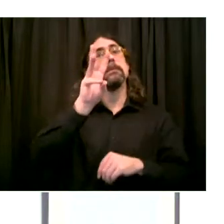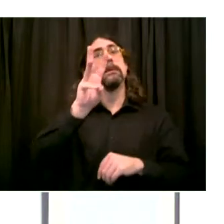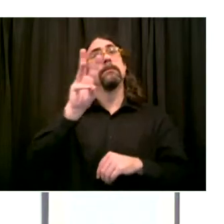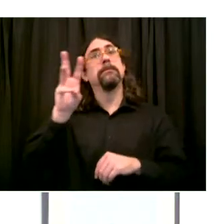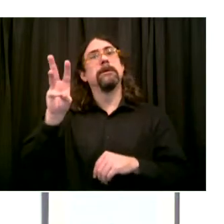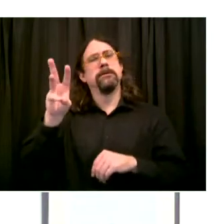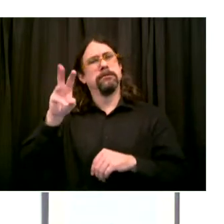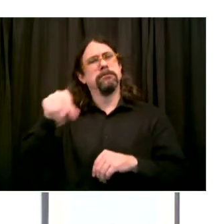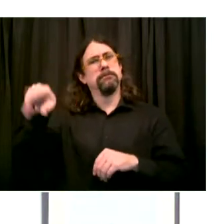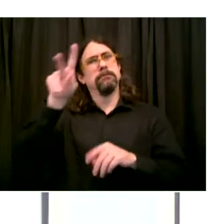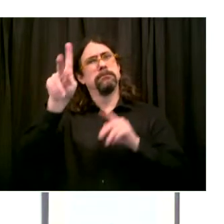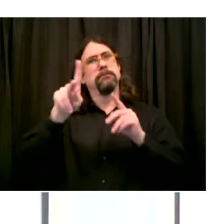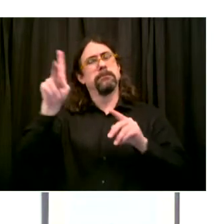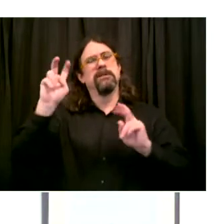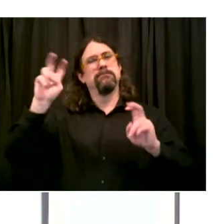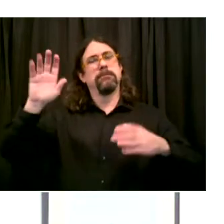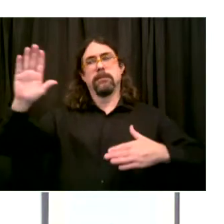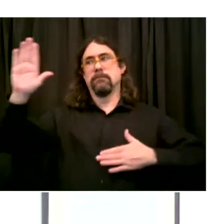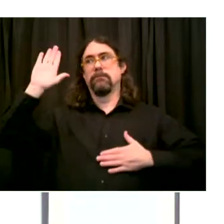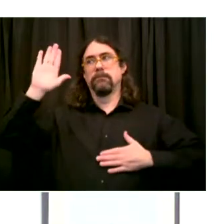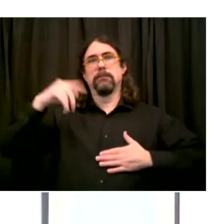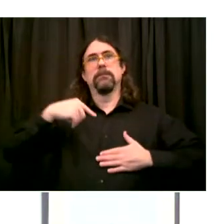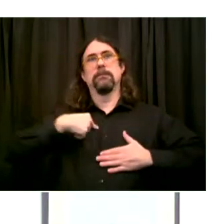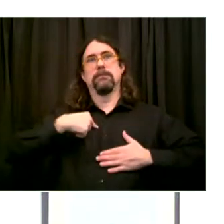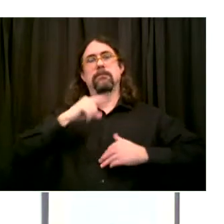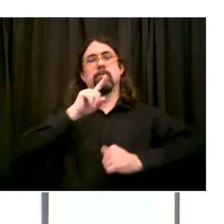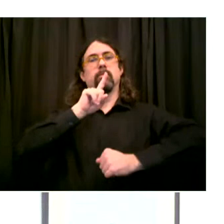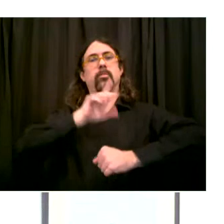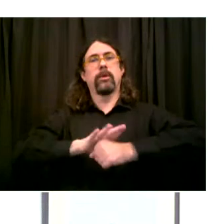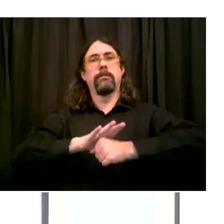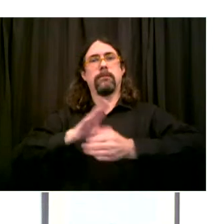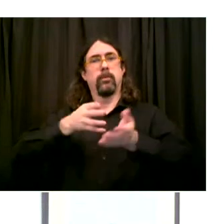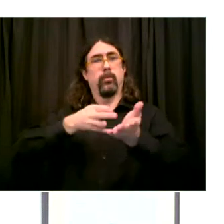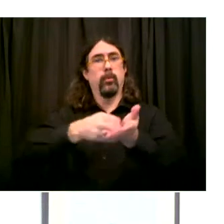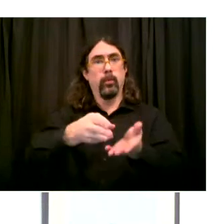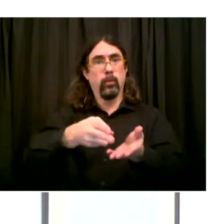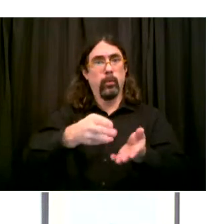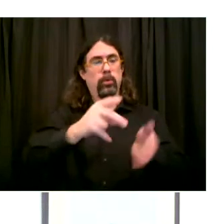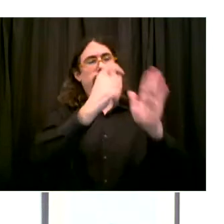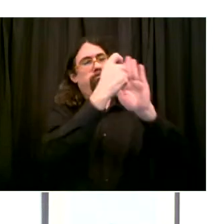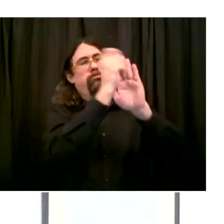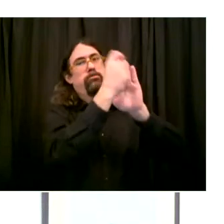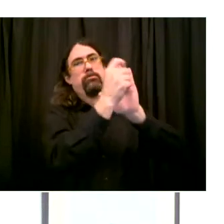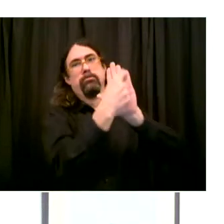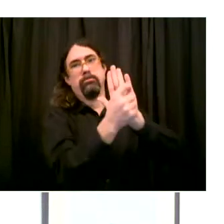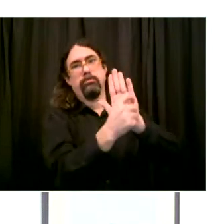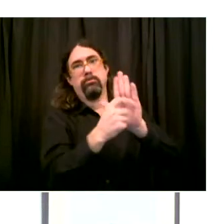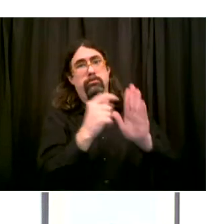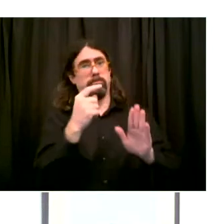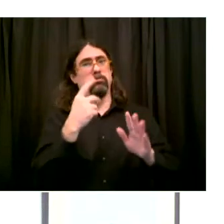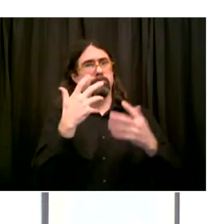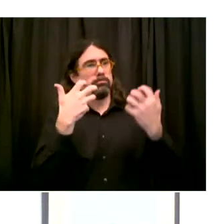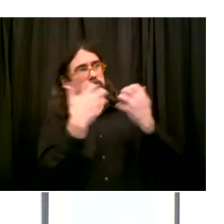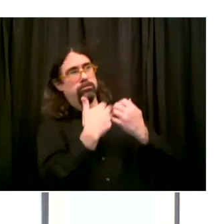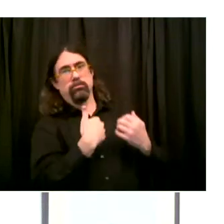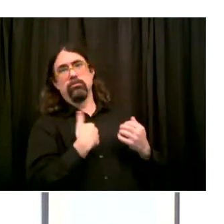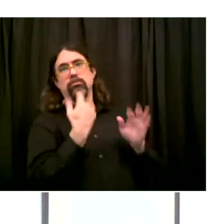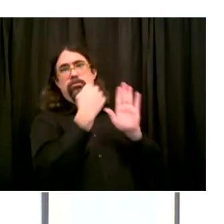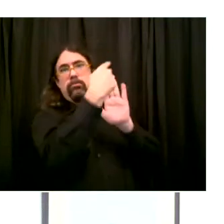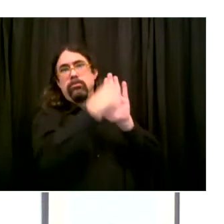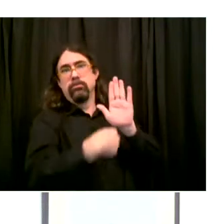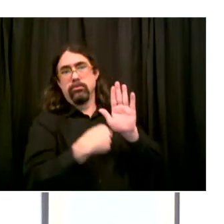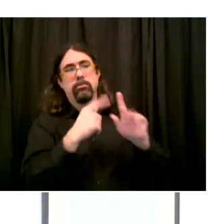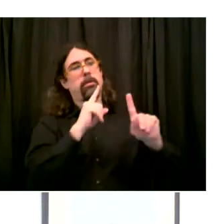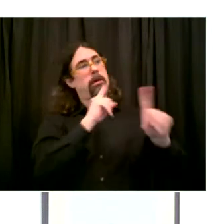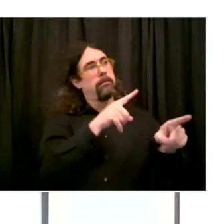Easterling mentioned. But in addition to that, once they're actually at the site, they have to be able to prove their